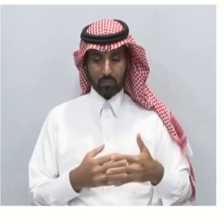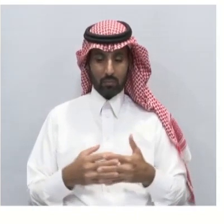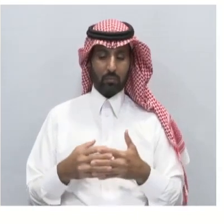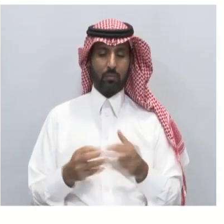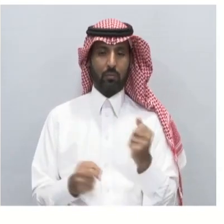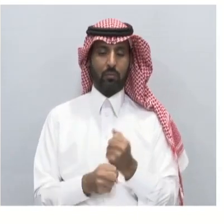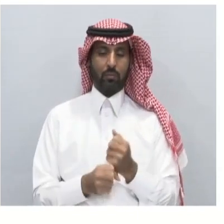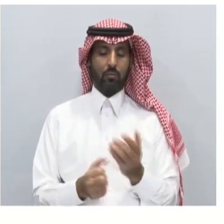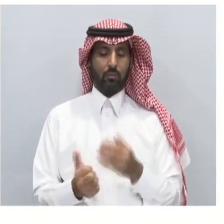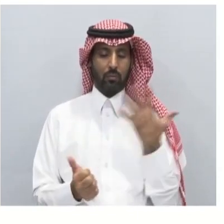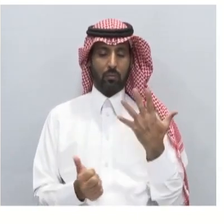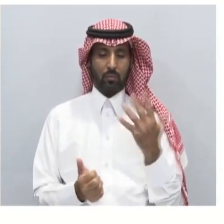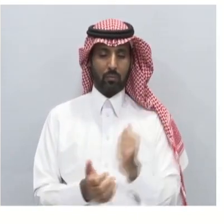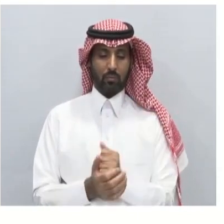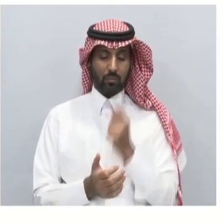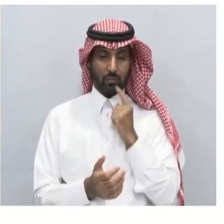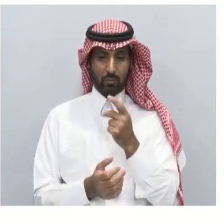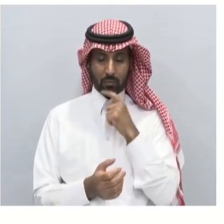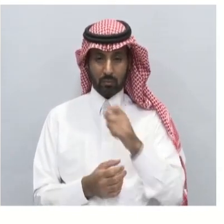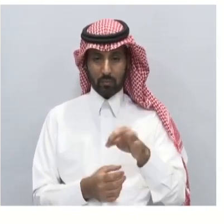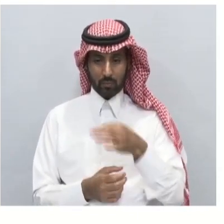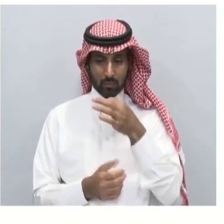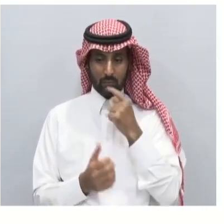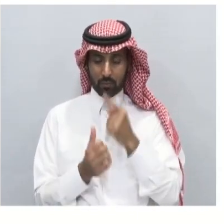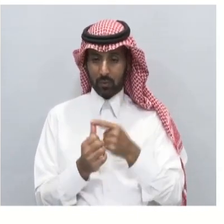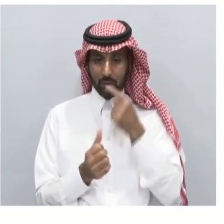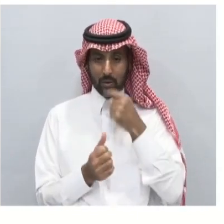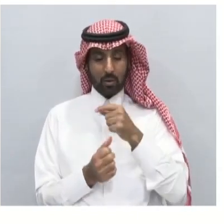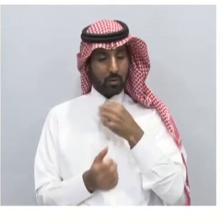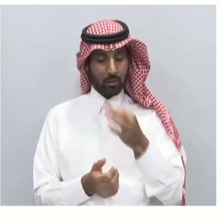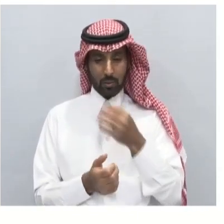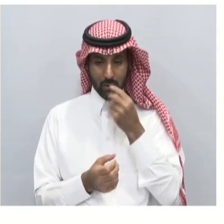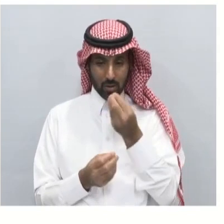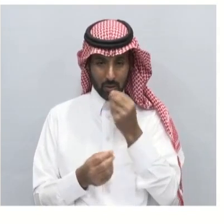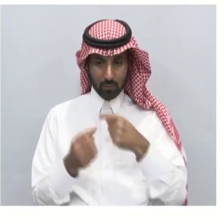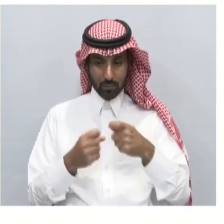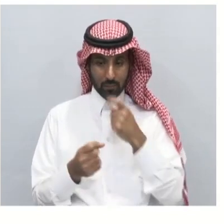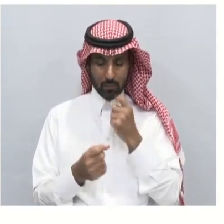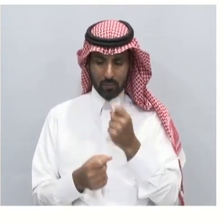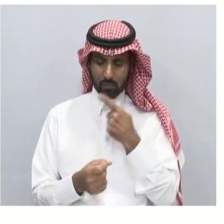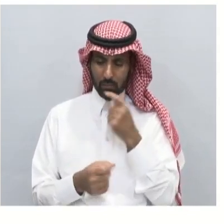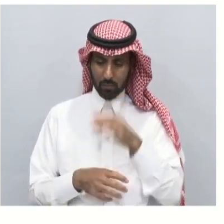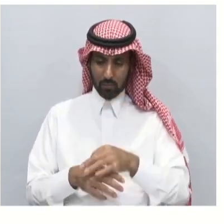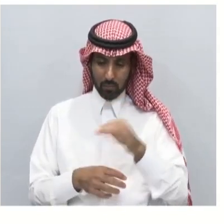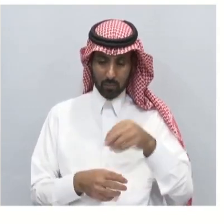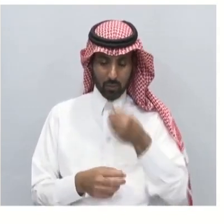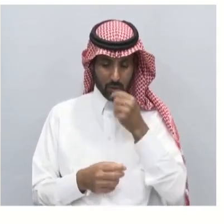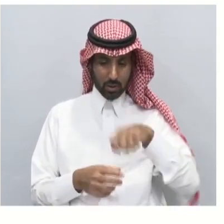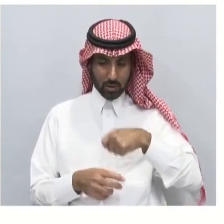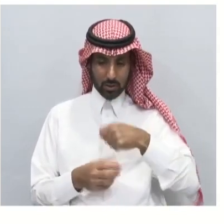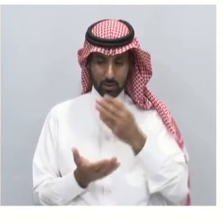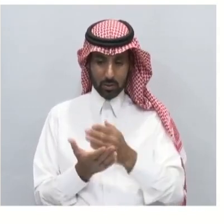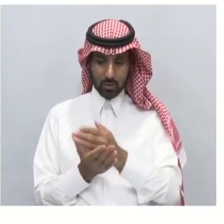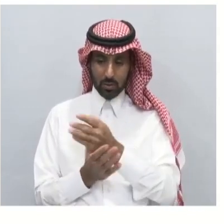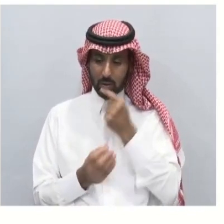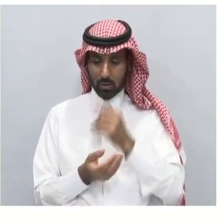States. Five, in France, restaurants expect customers to eat the salad after the